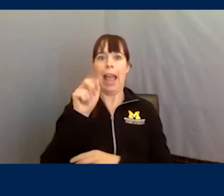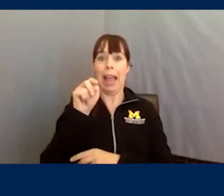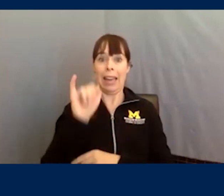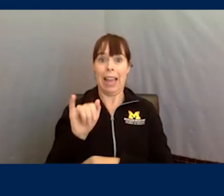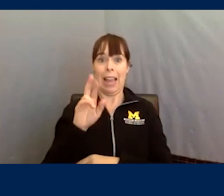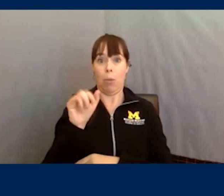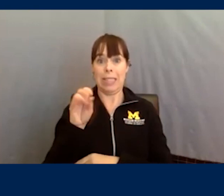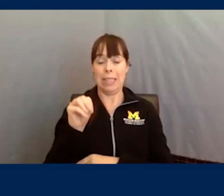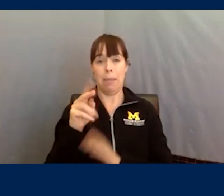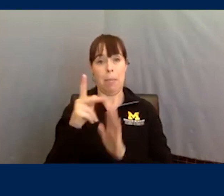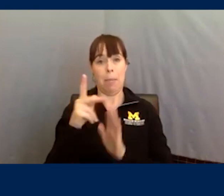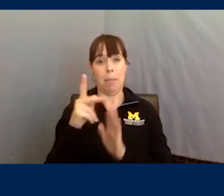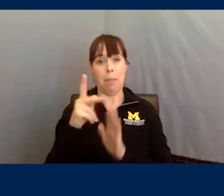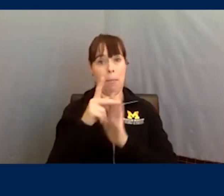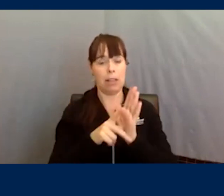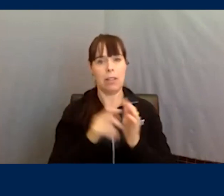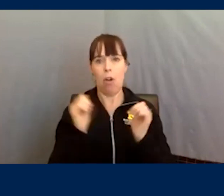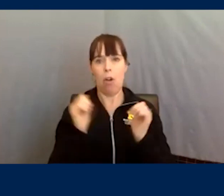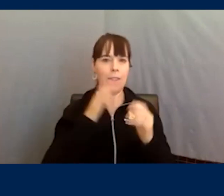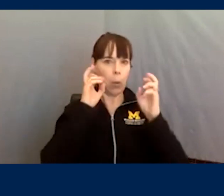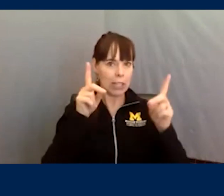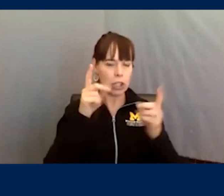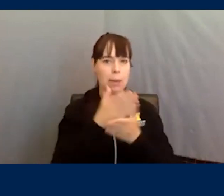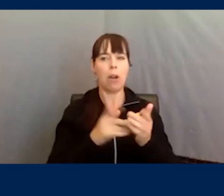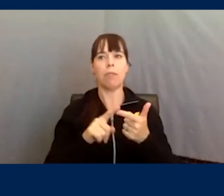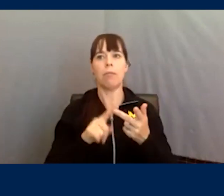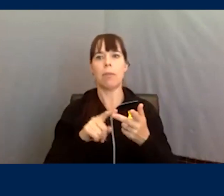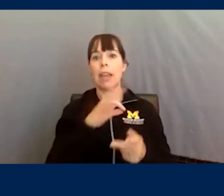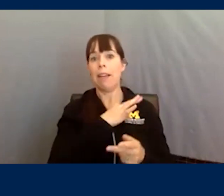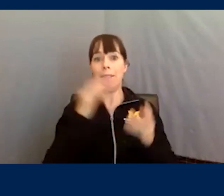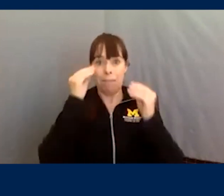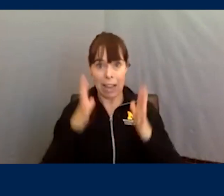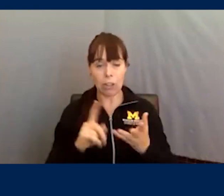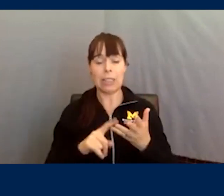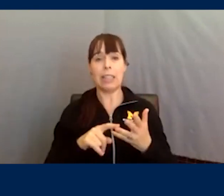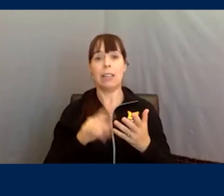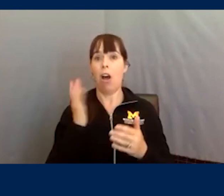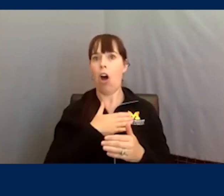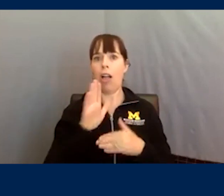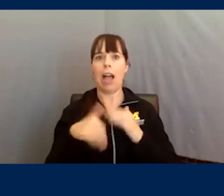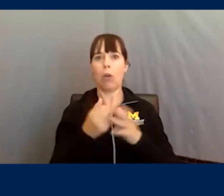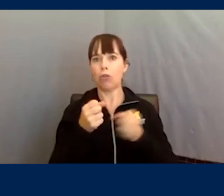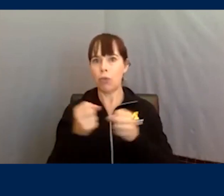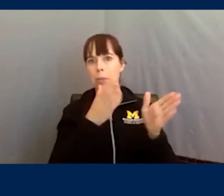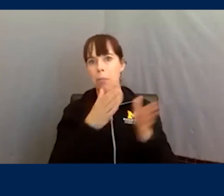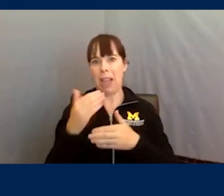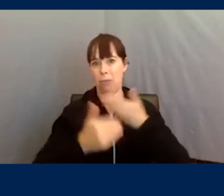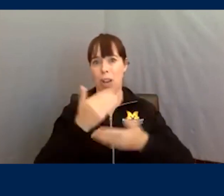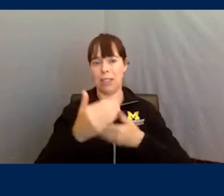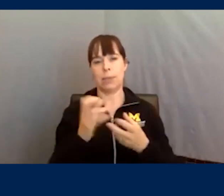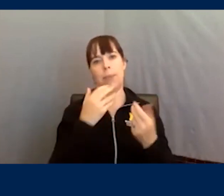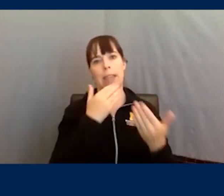anti-racism policies, and that is all of our education, all of our faculty, and all of our strategic planning processes. Thank